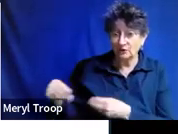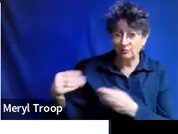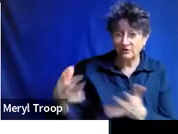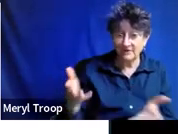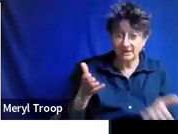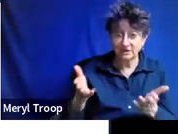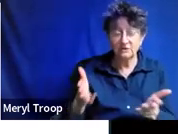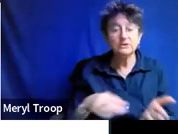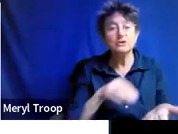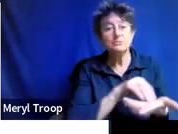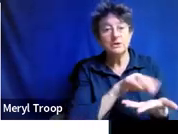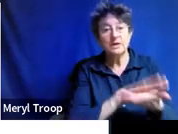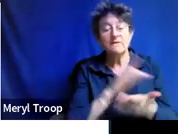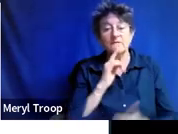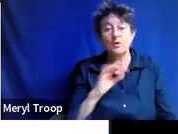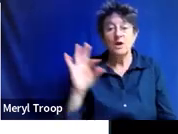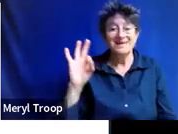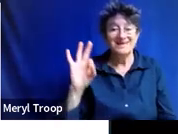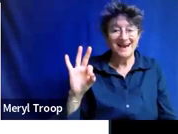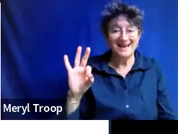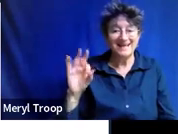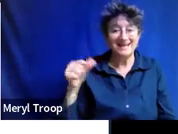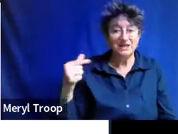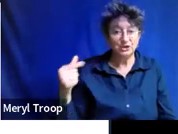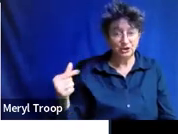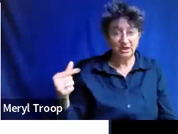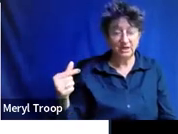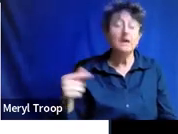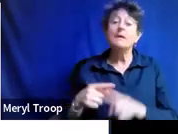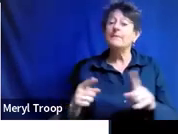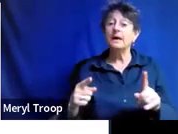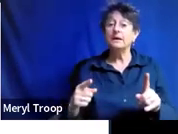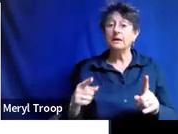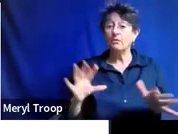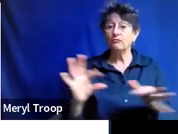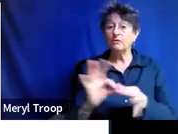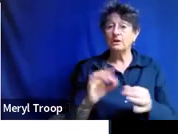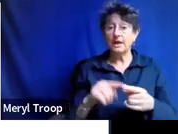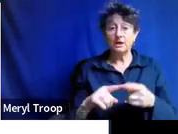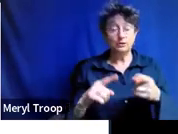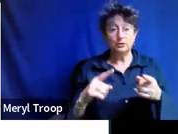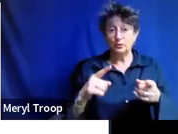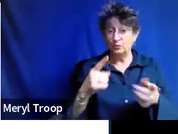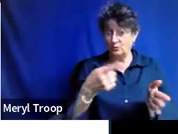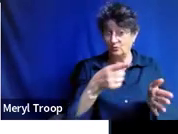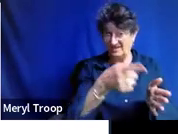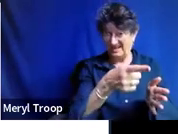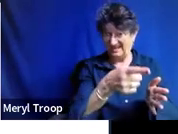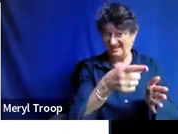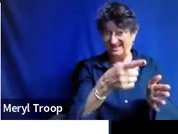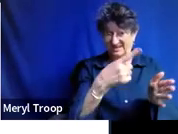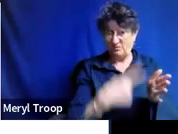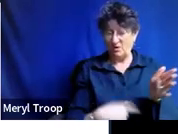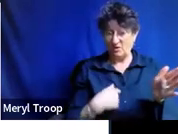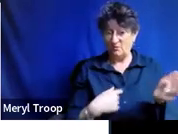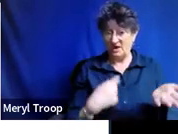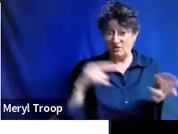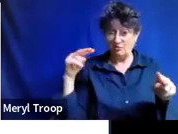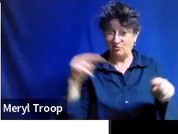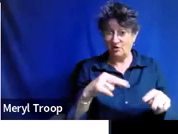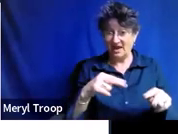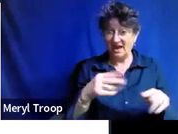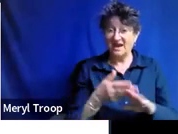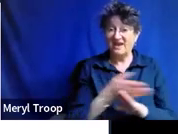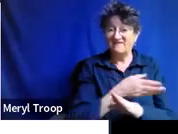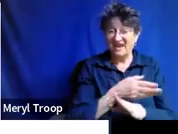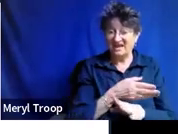9G. However, it's related to this, this piece that we look at that's also part of the advanced written notice, which is